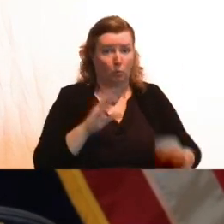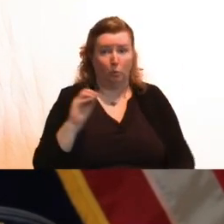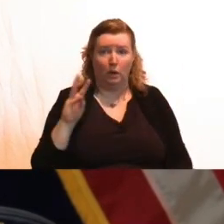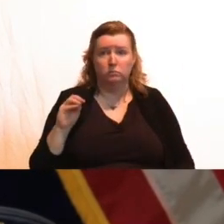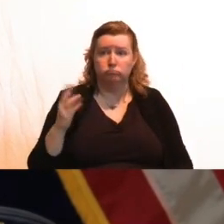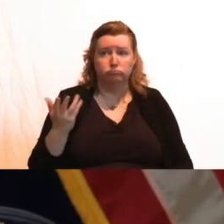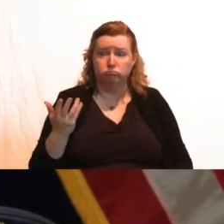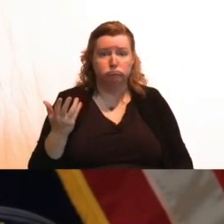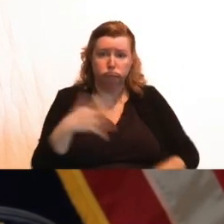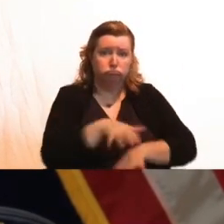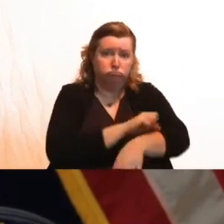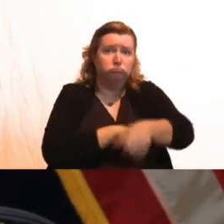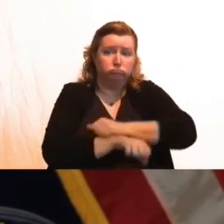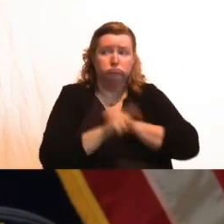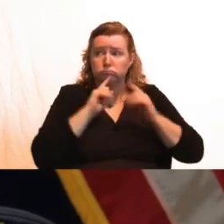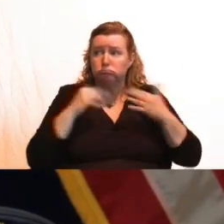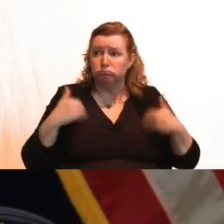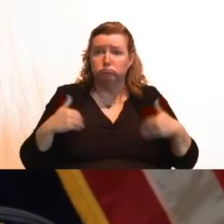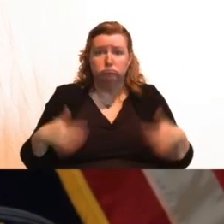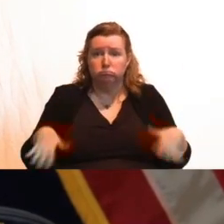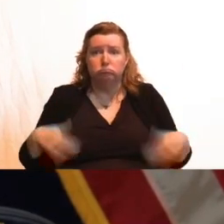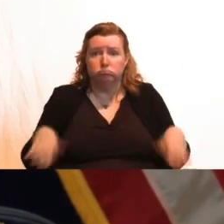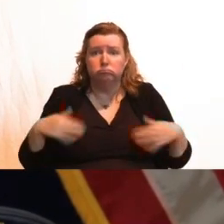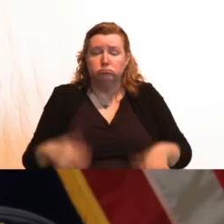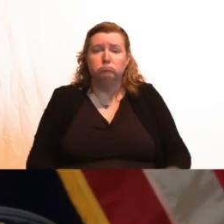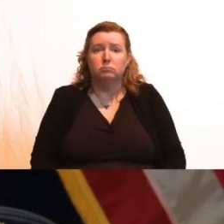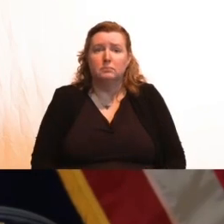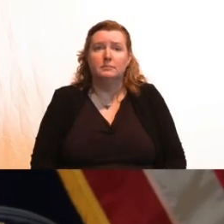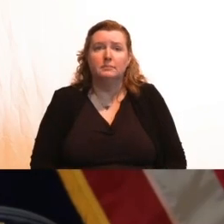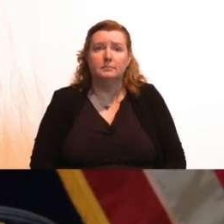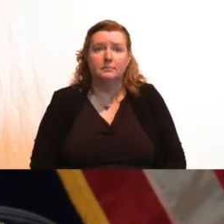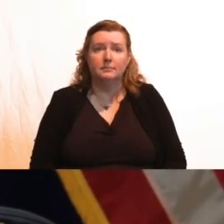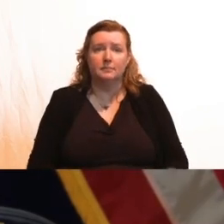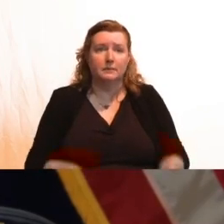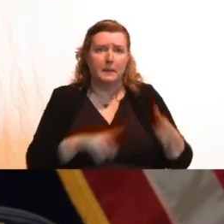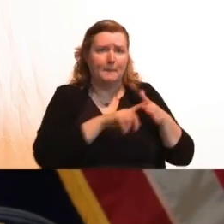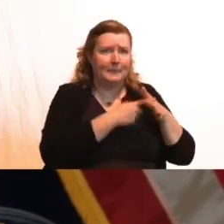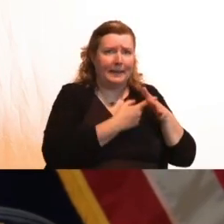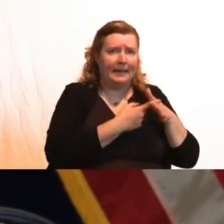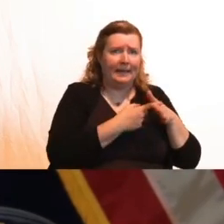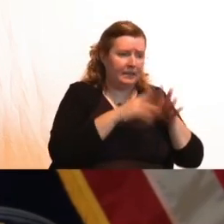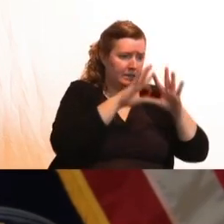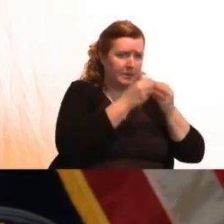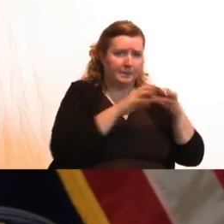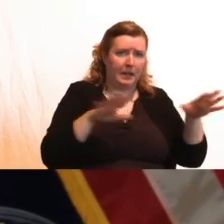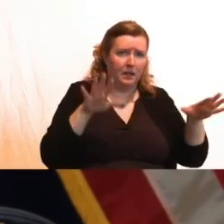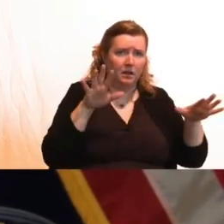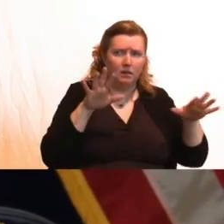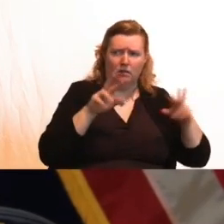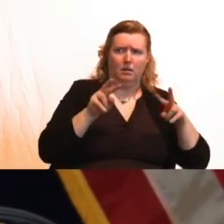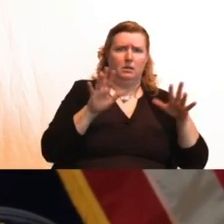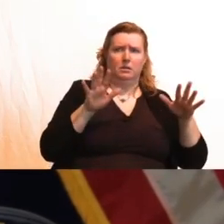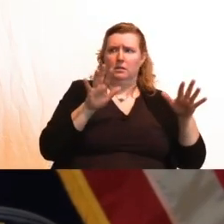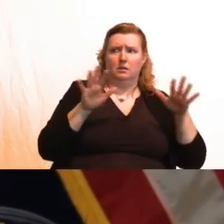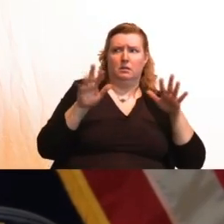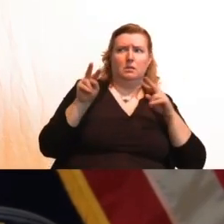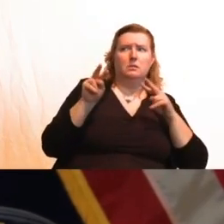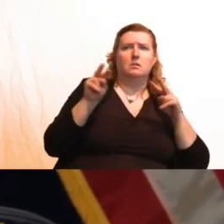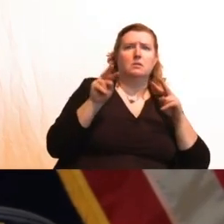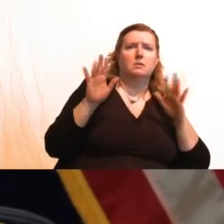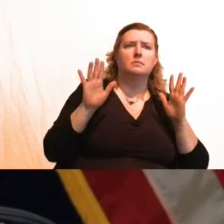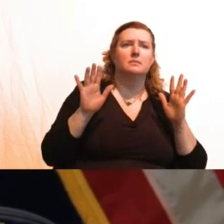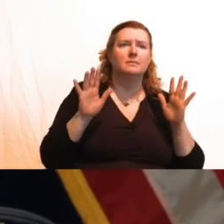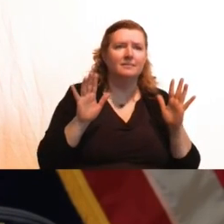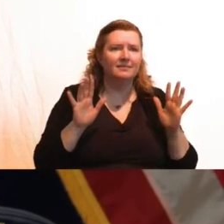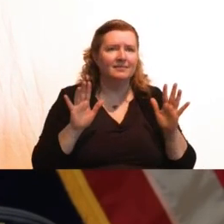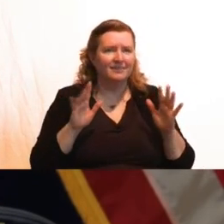did wait to hear what the violations were across the state with regards to executive orders, but in the big scheme of things, there was very few